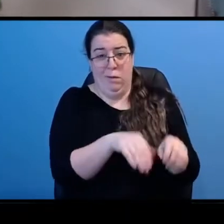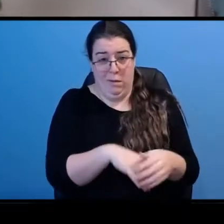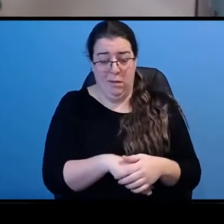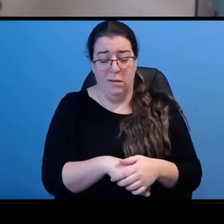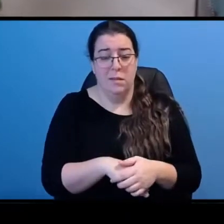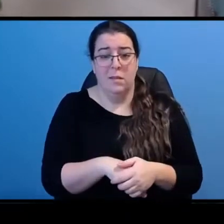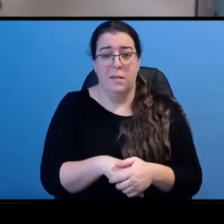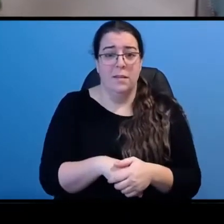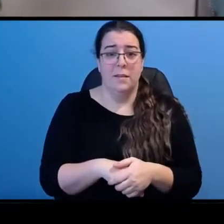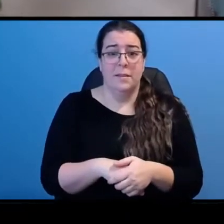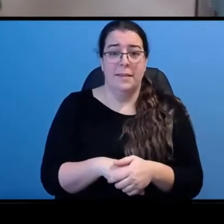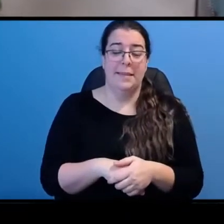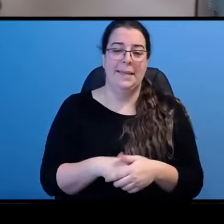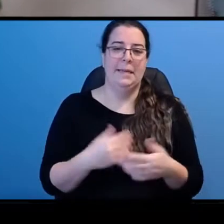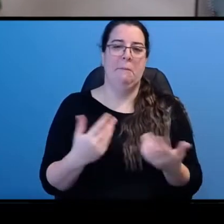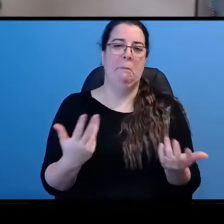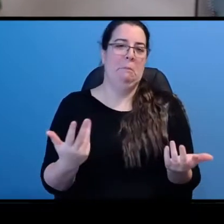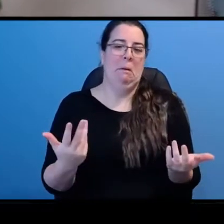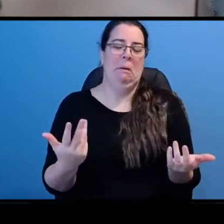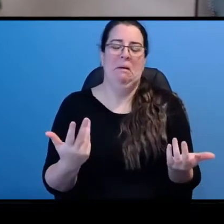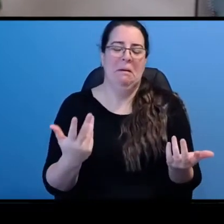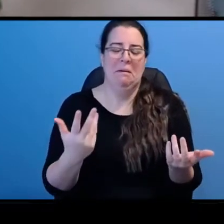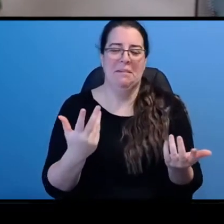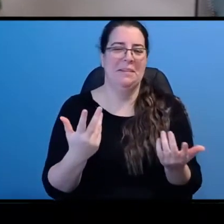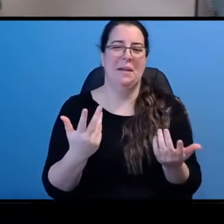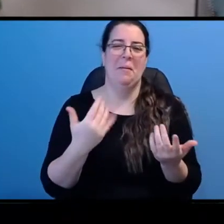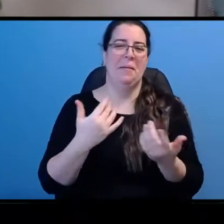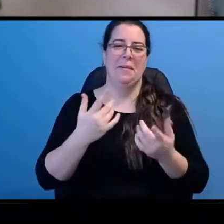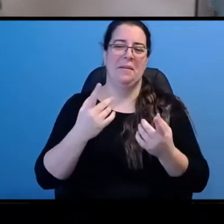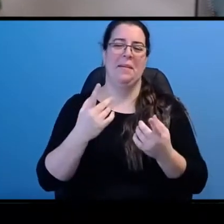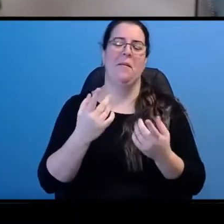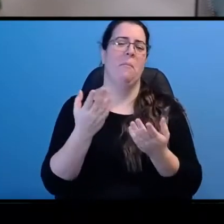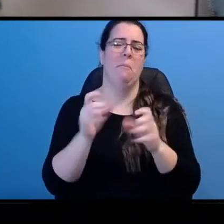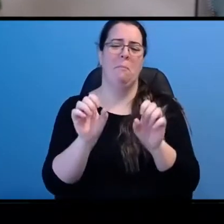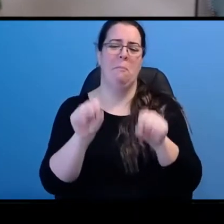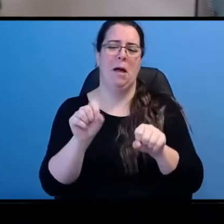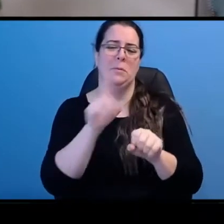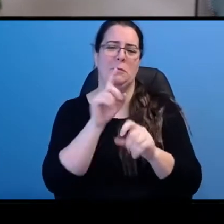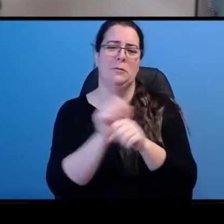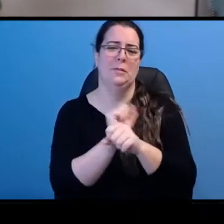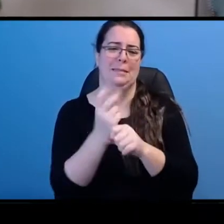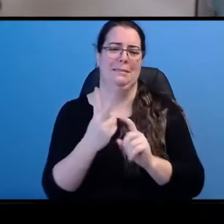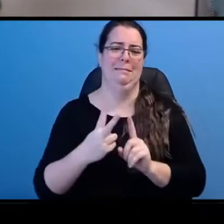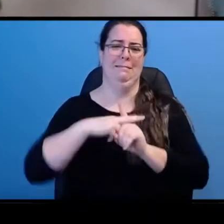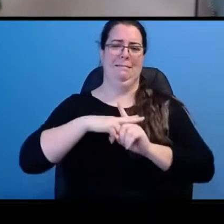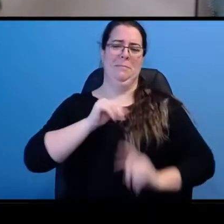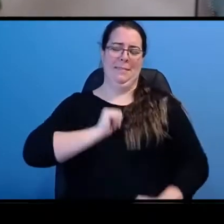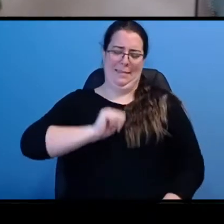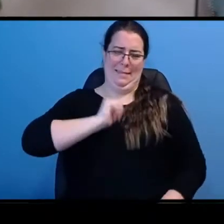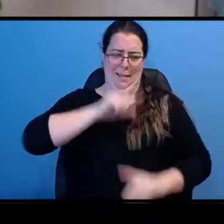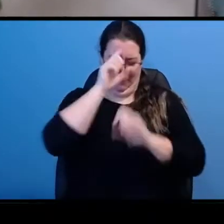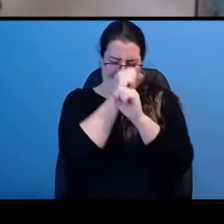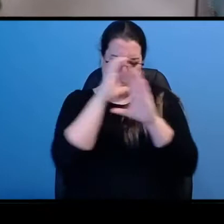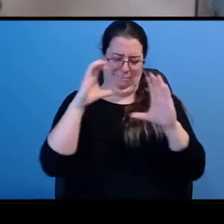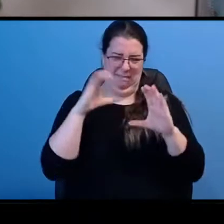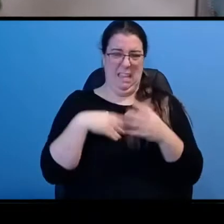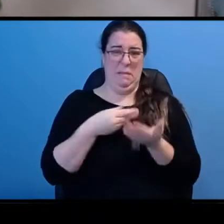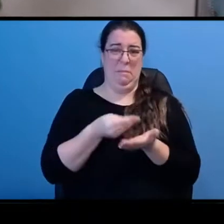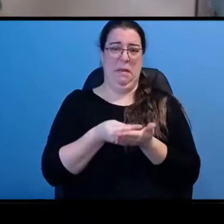That might be just a more personal, specific thing to me, but not always the best with the monies.